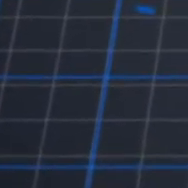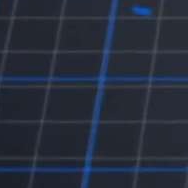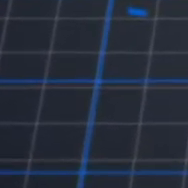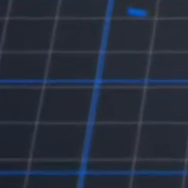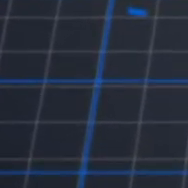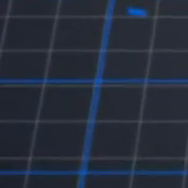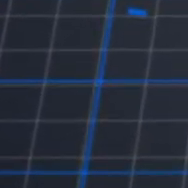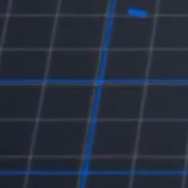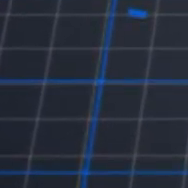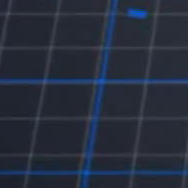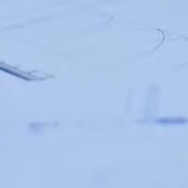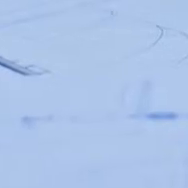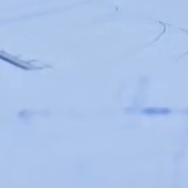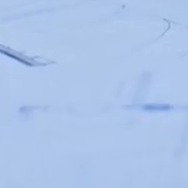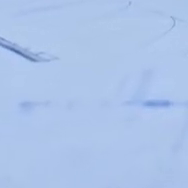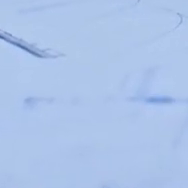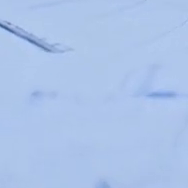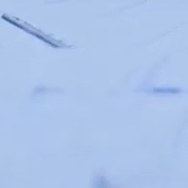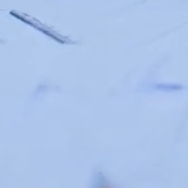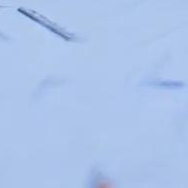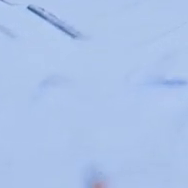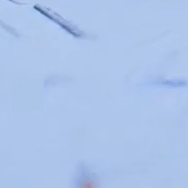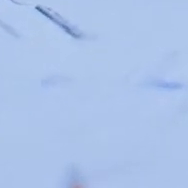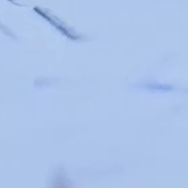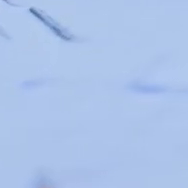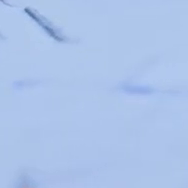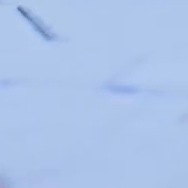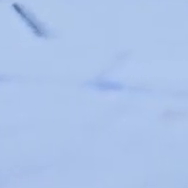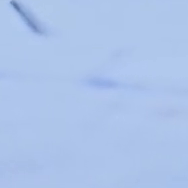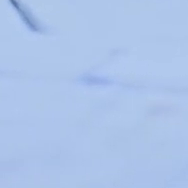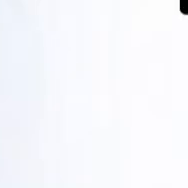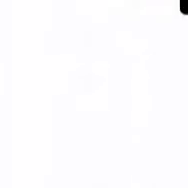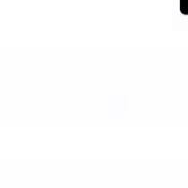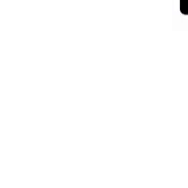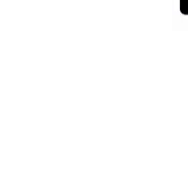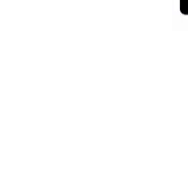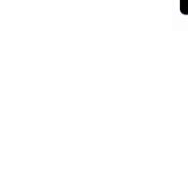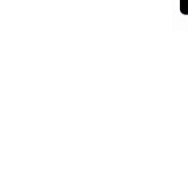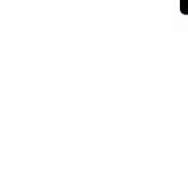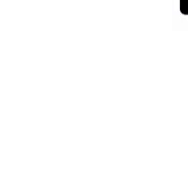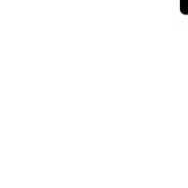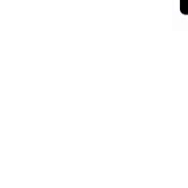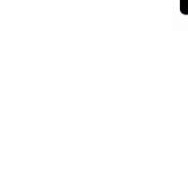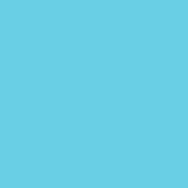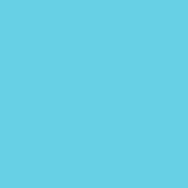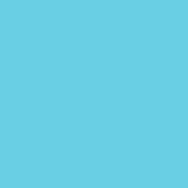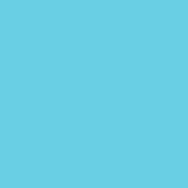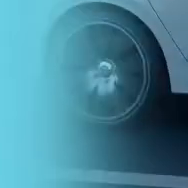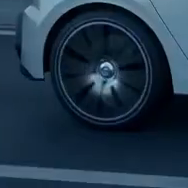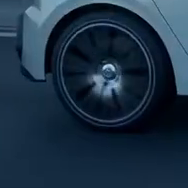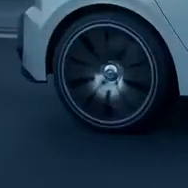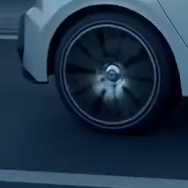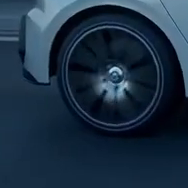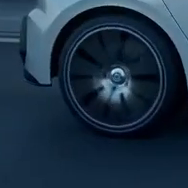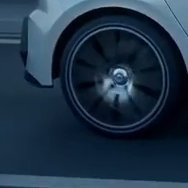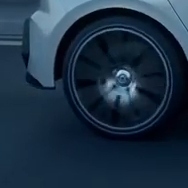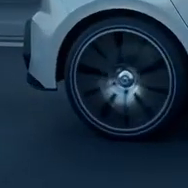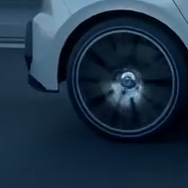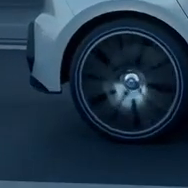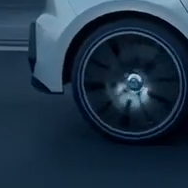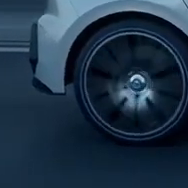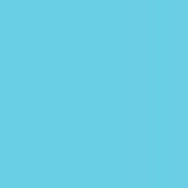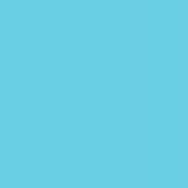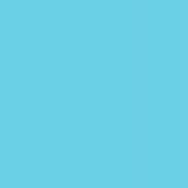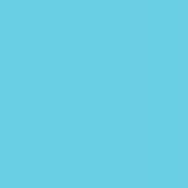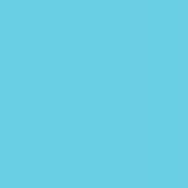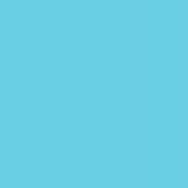60 years. Bagwan Singh's, Port of Spain and Chaguanas, building value every day. Need a new ride now? Get